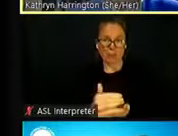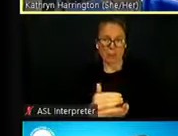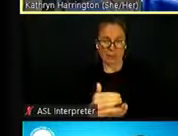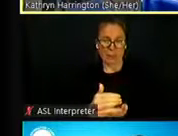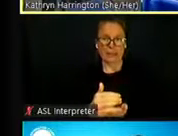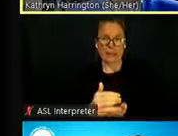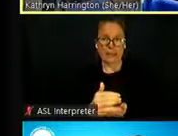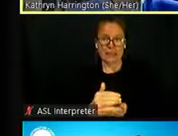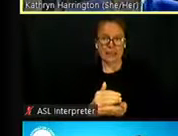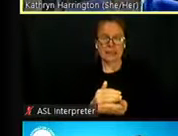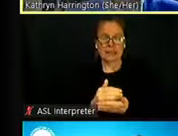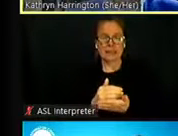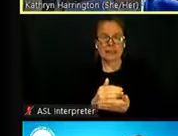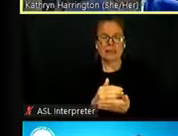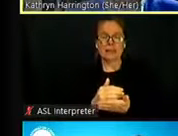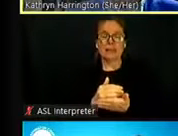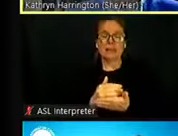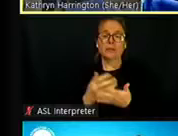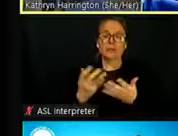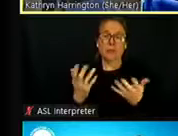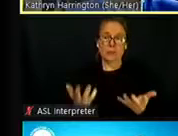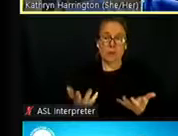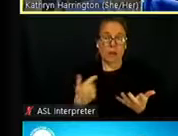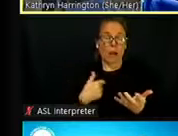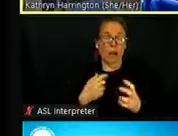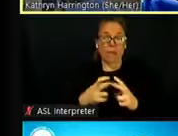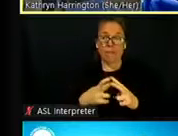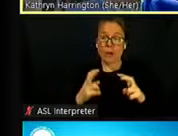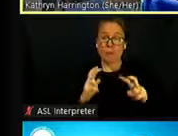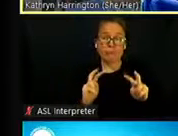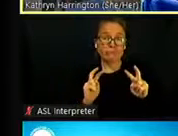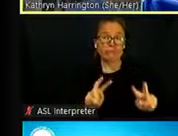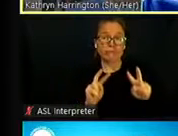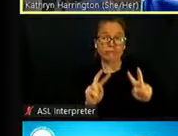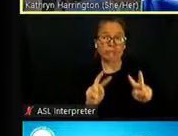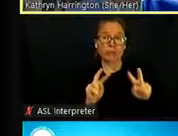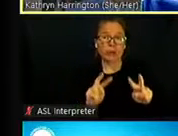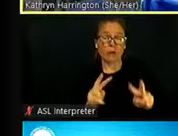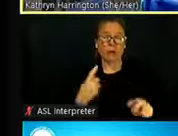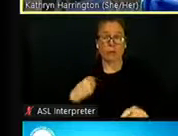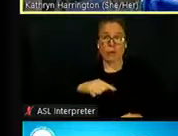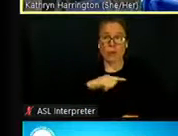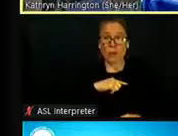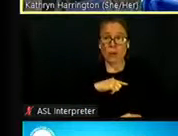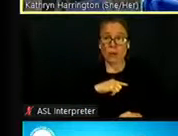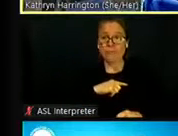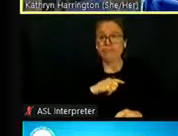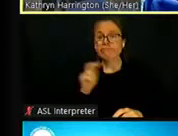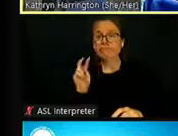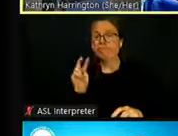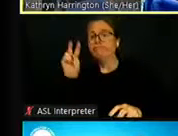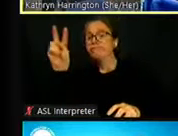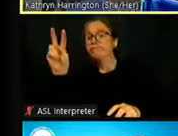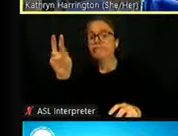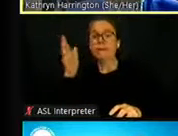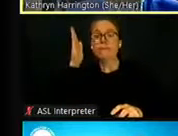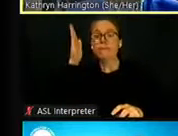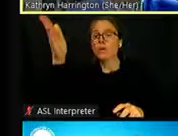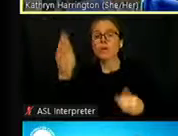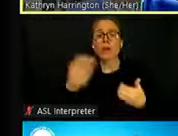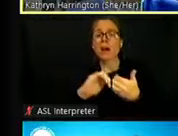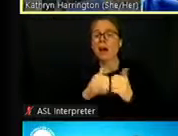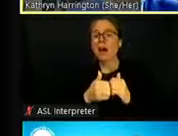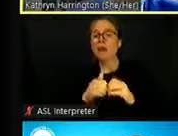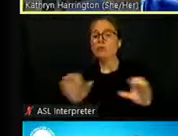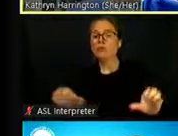government. So I look forward to us looking out in future years to figure out how we might go